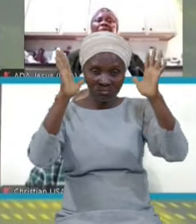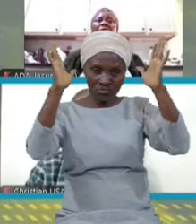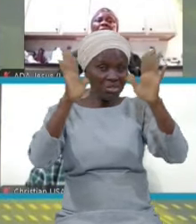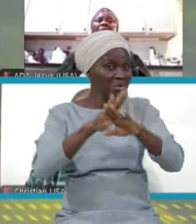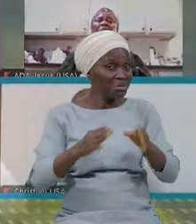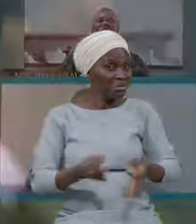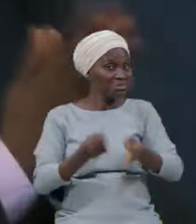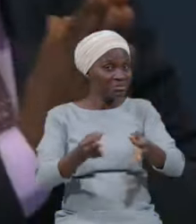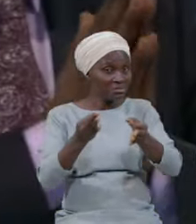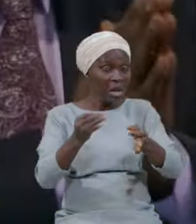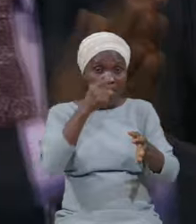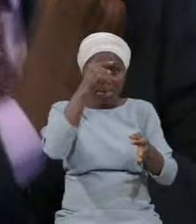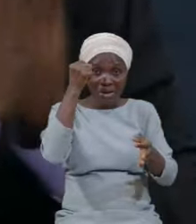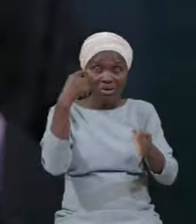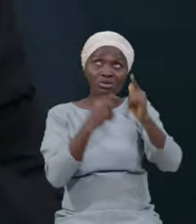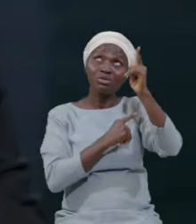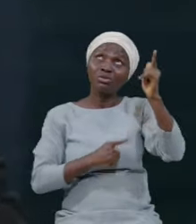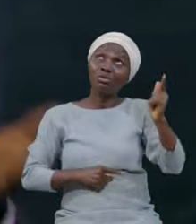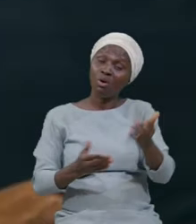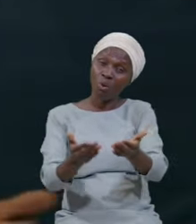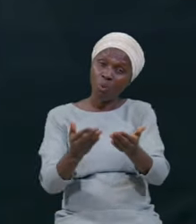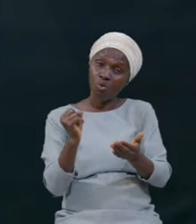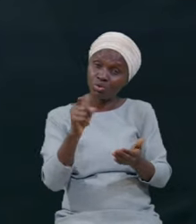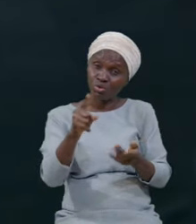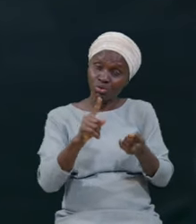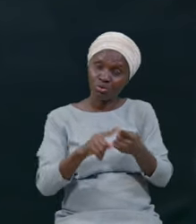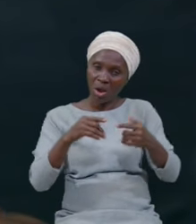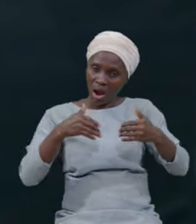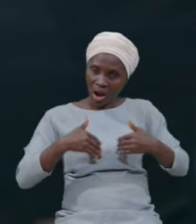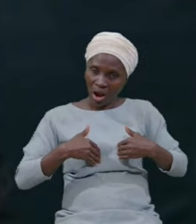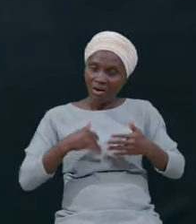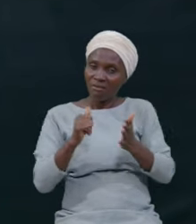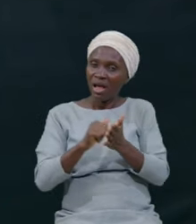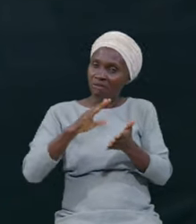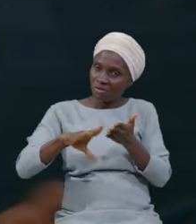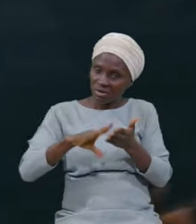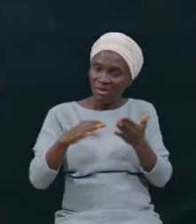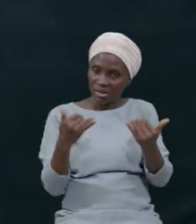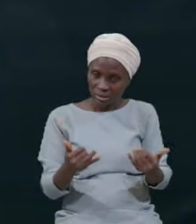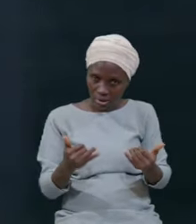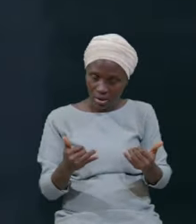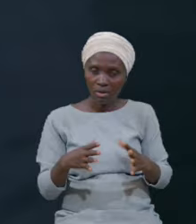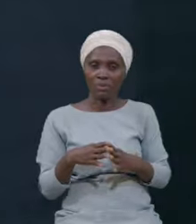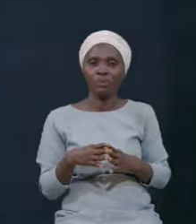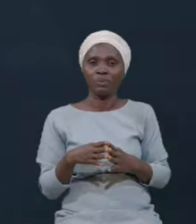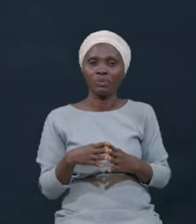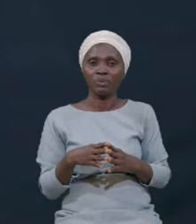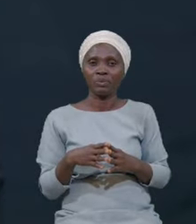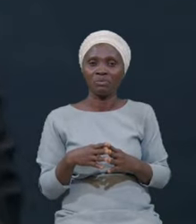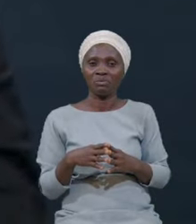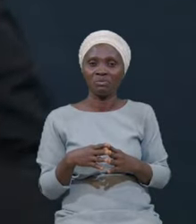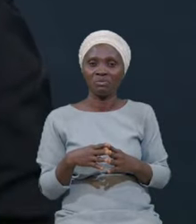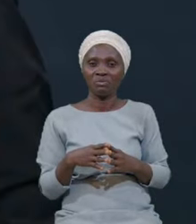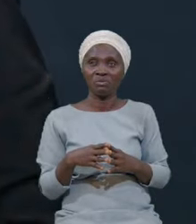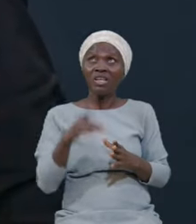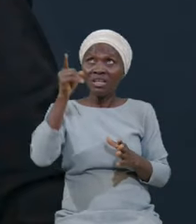Lord wants you to have the forgiveness right now. He's done everything for you to be forgiven,